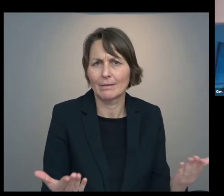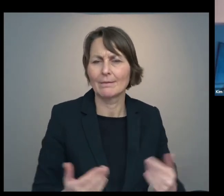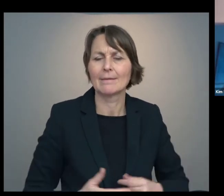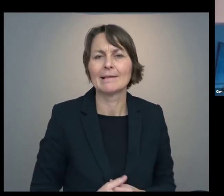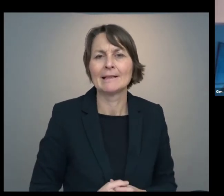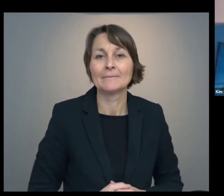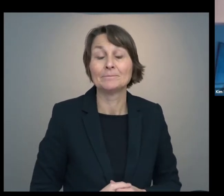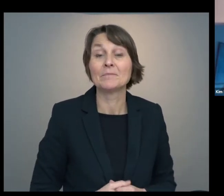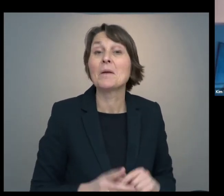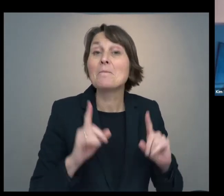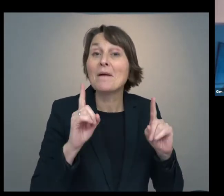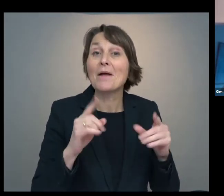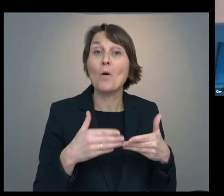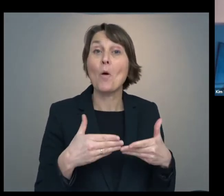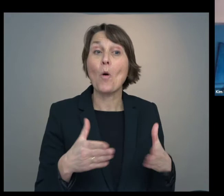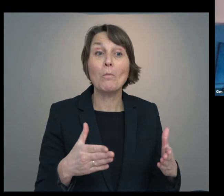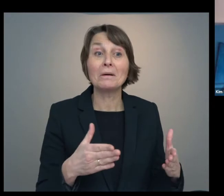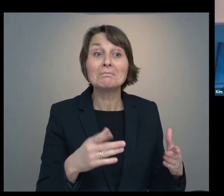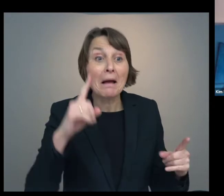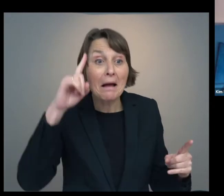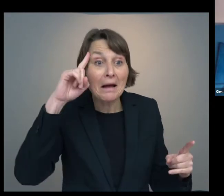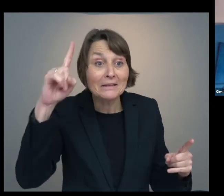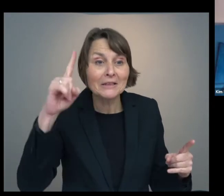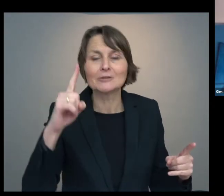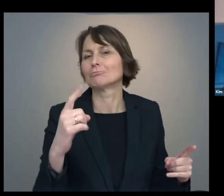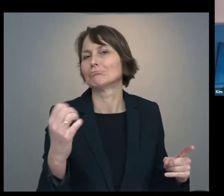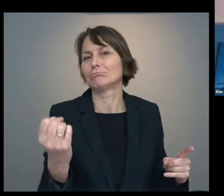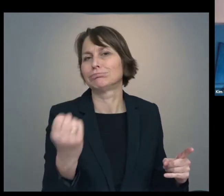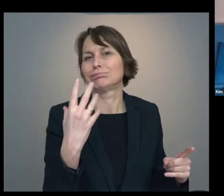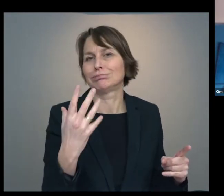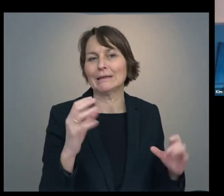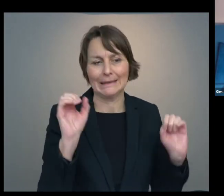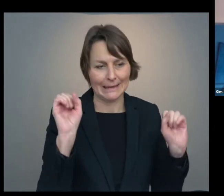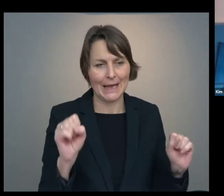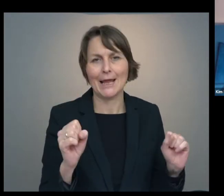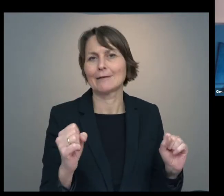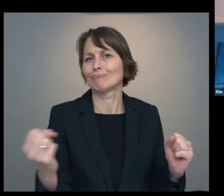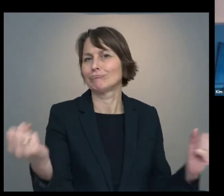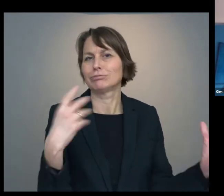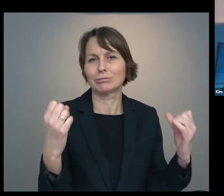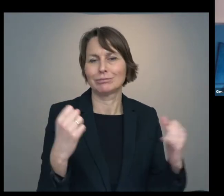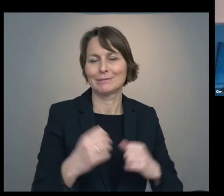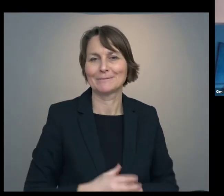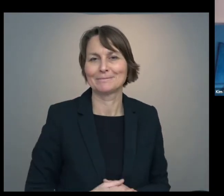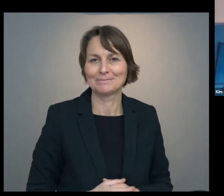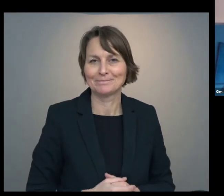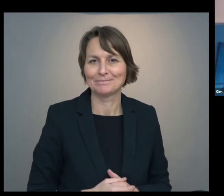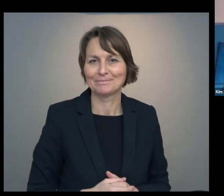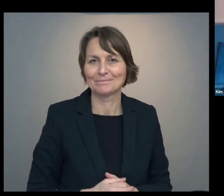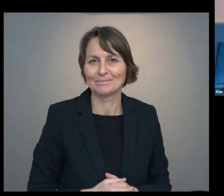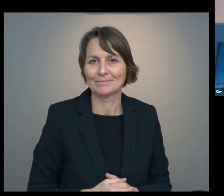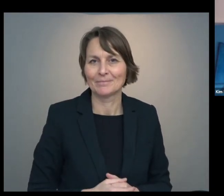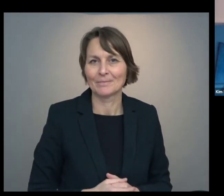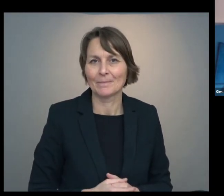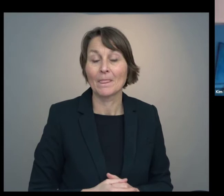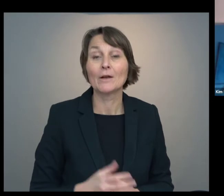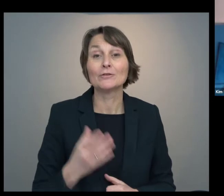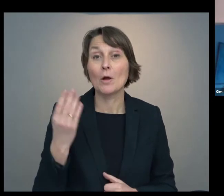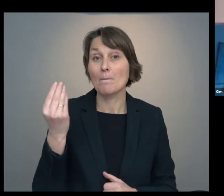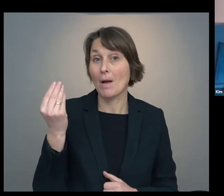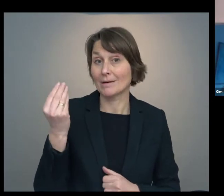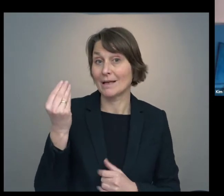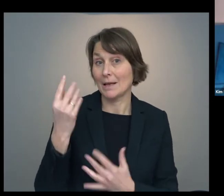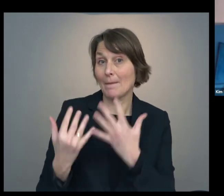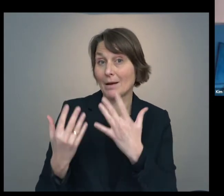make available for them. And we're always open to ideas. So how we see it is that we can